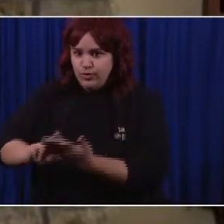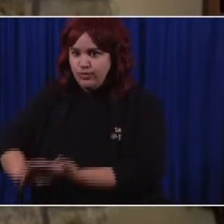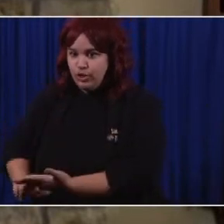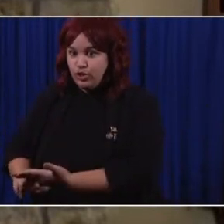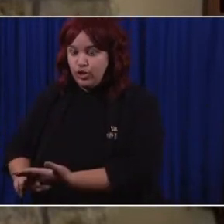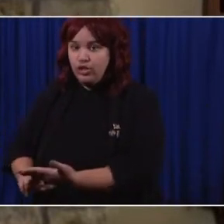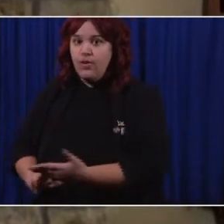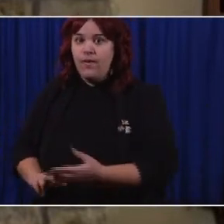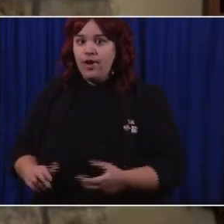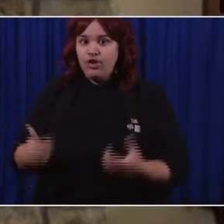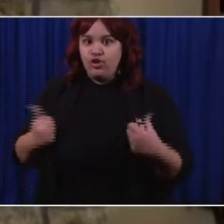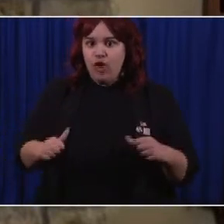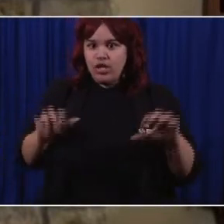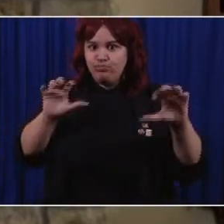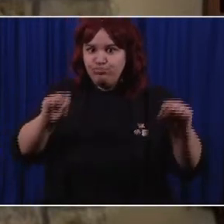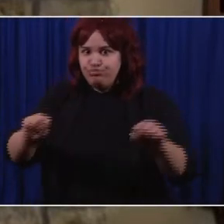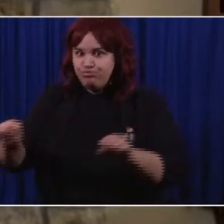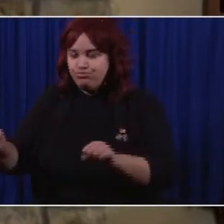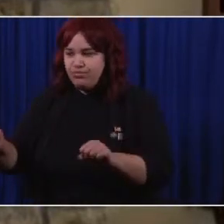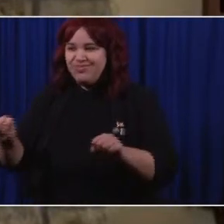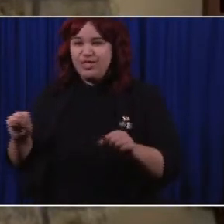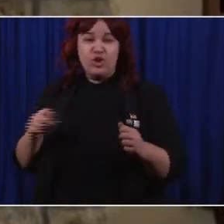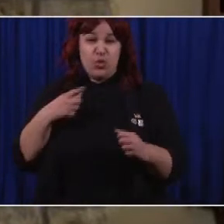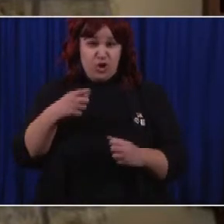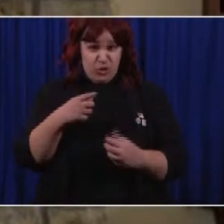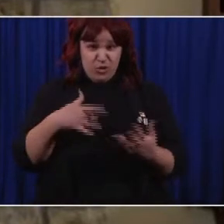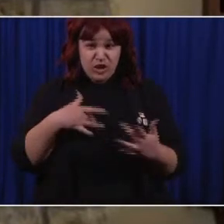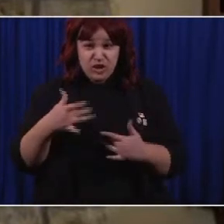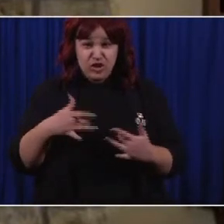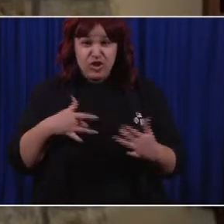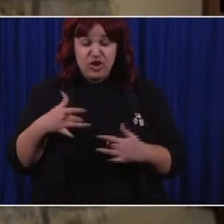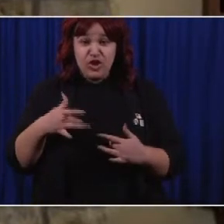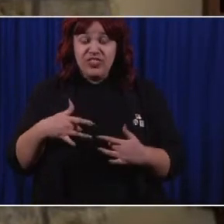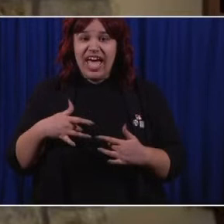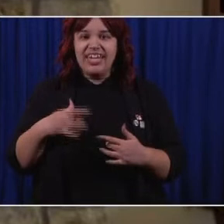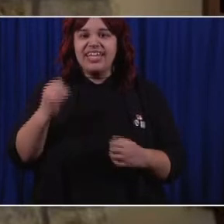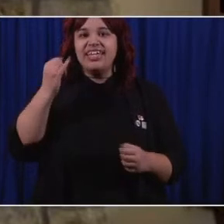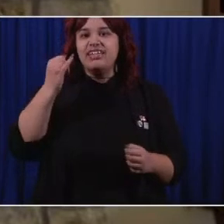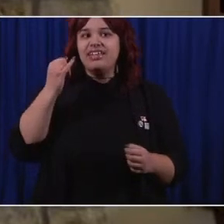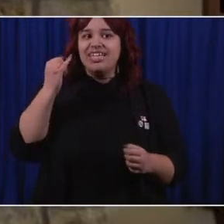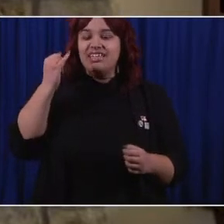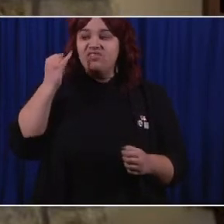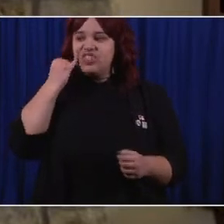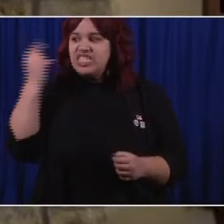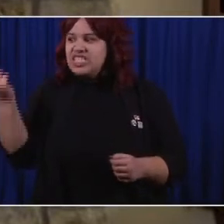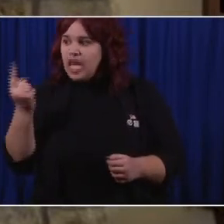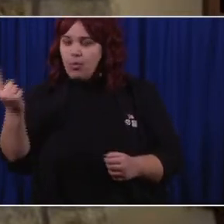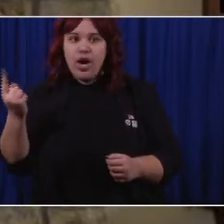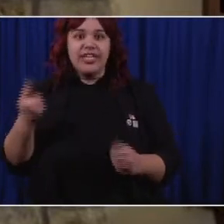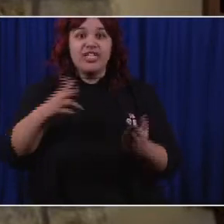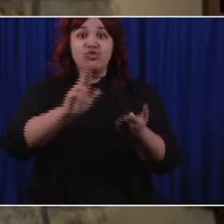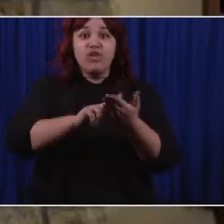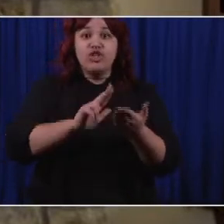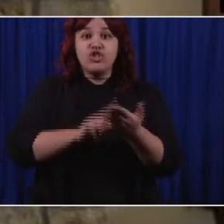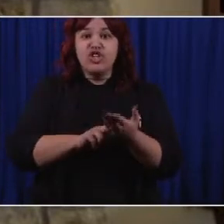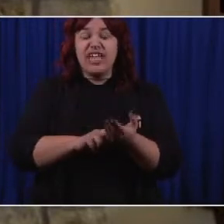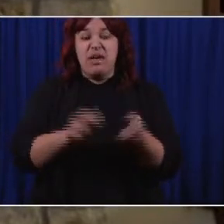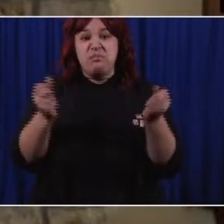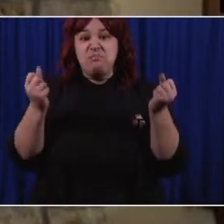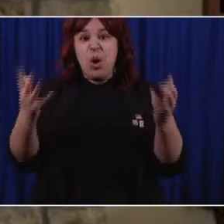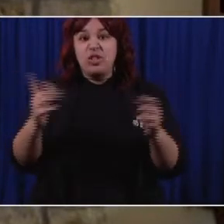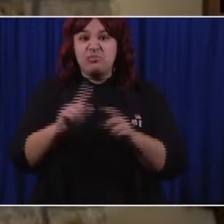worried about sort of the overlap that if I register my father-in-law at several different